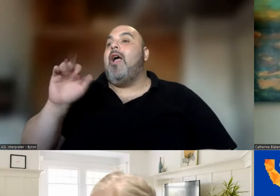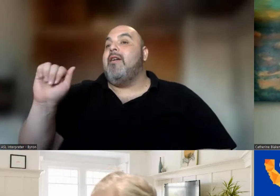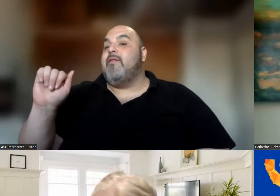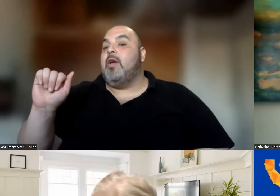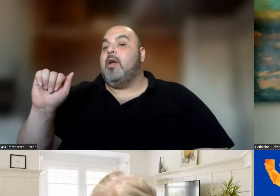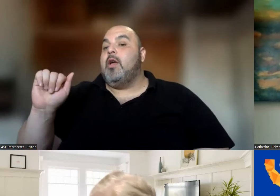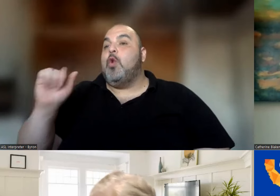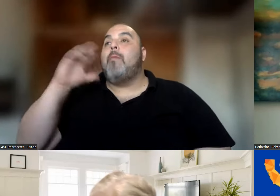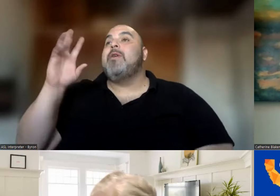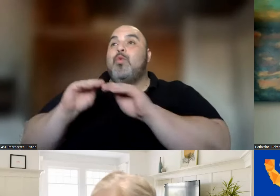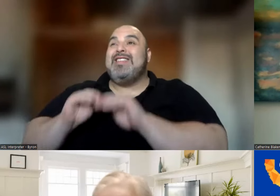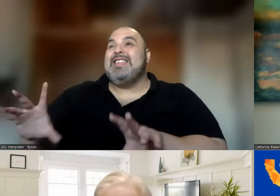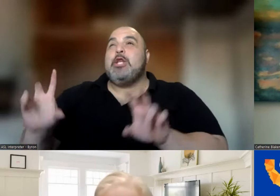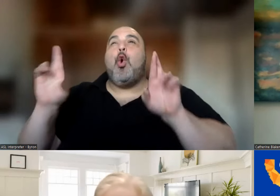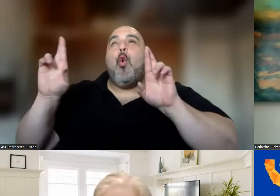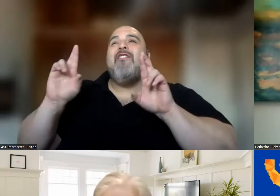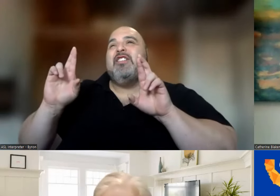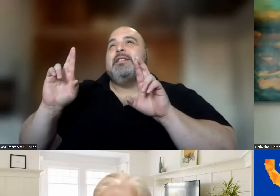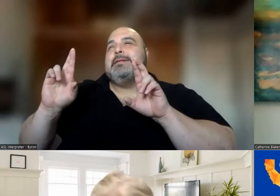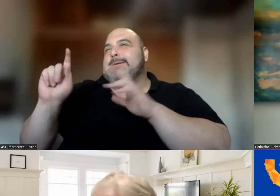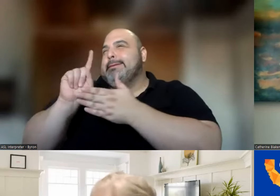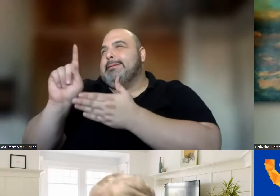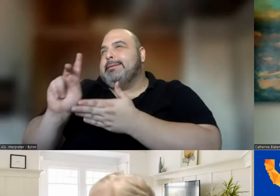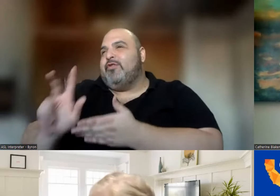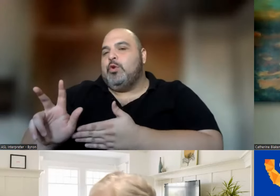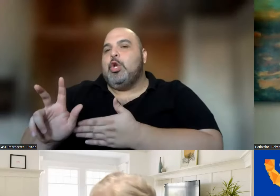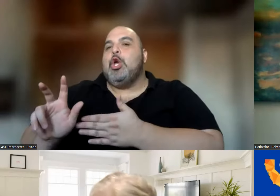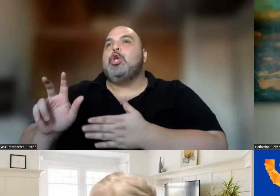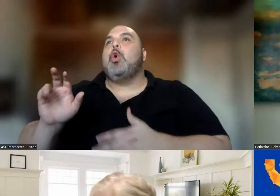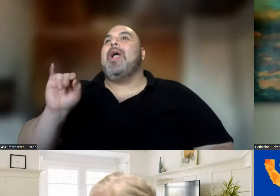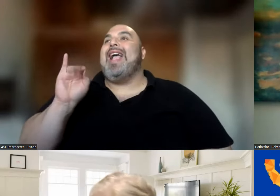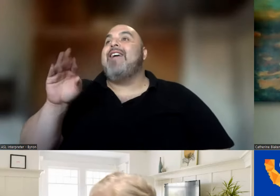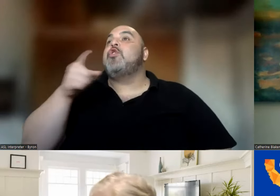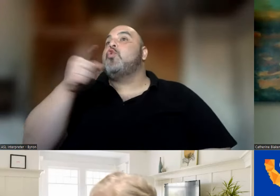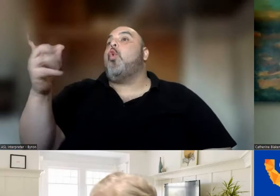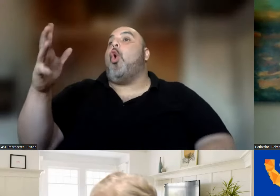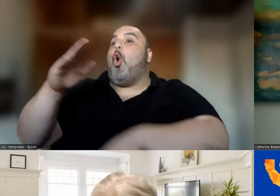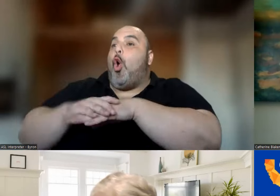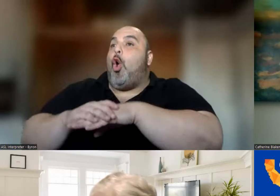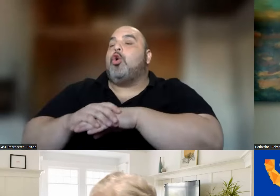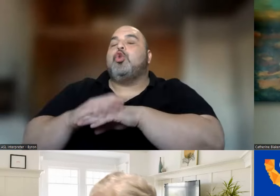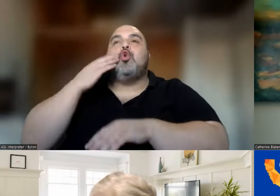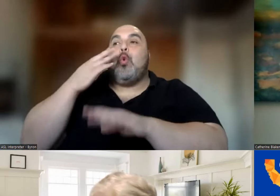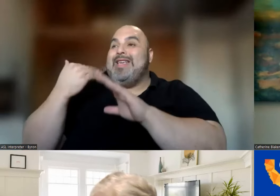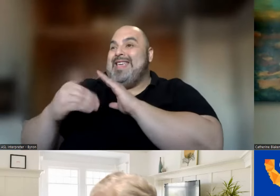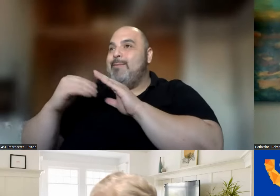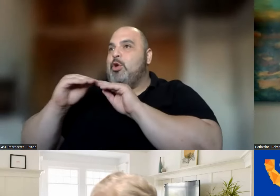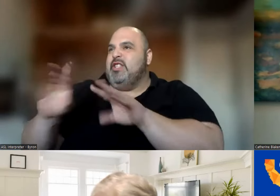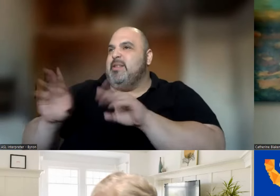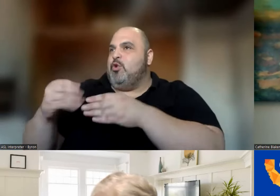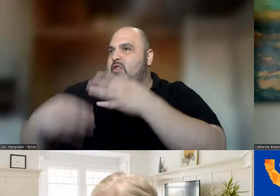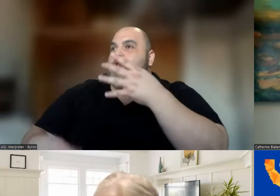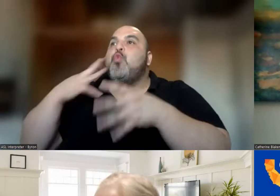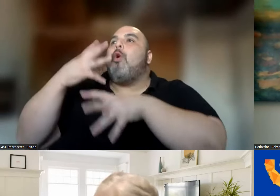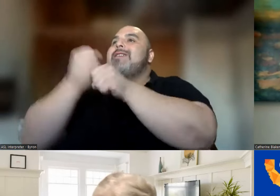being released hopefully in the next few weeks. So as long as you are on our web, email distribution list, you will